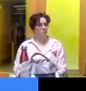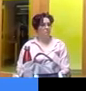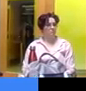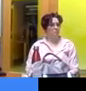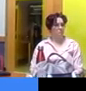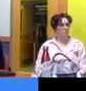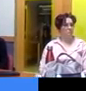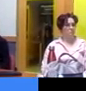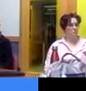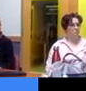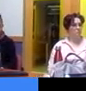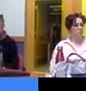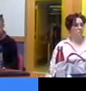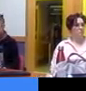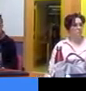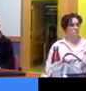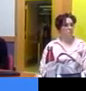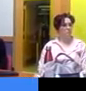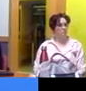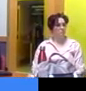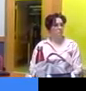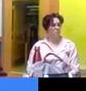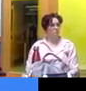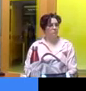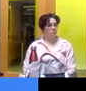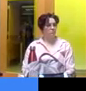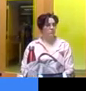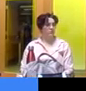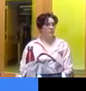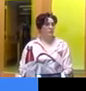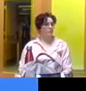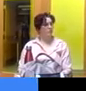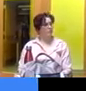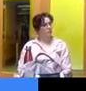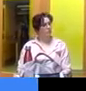themselves against if they think that they would be particularly sensitive to it.